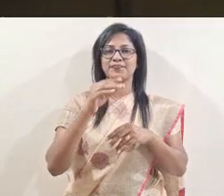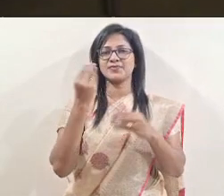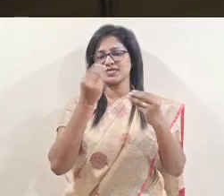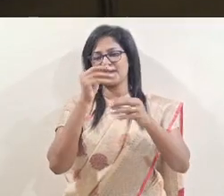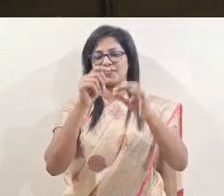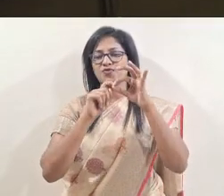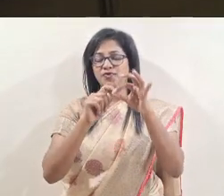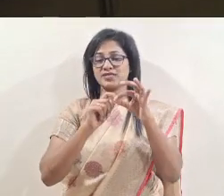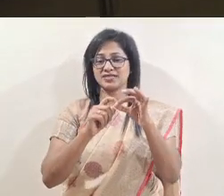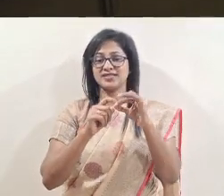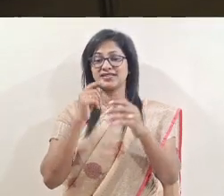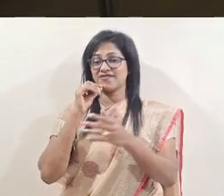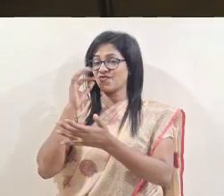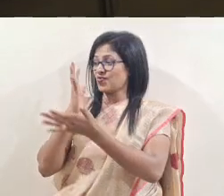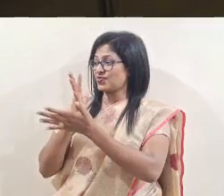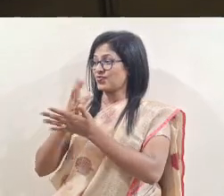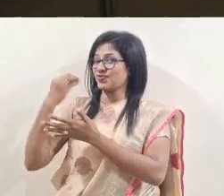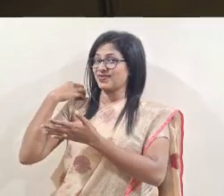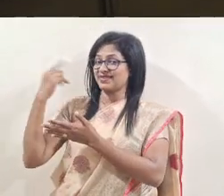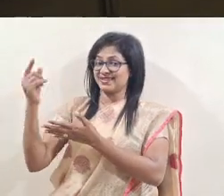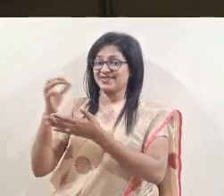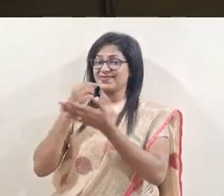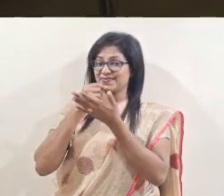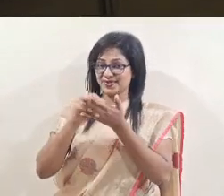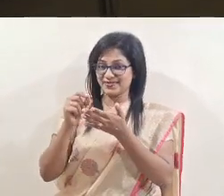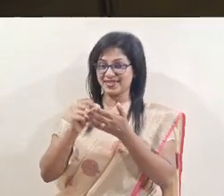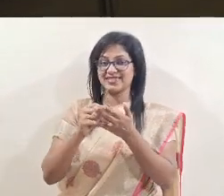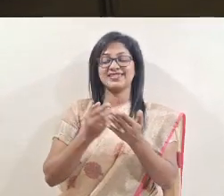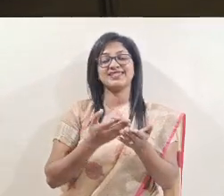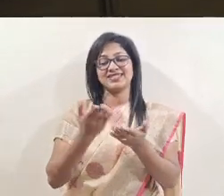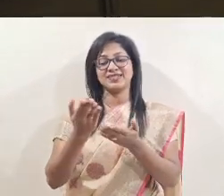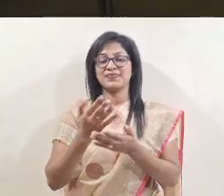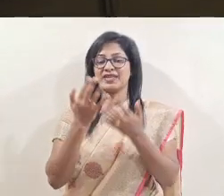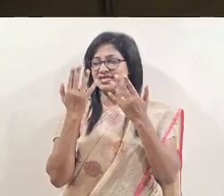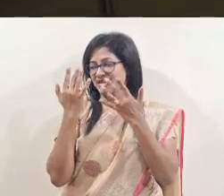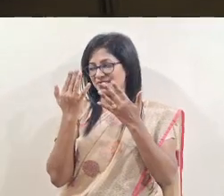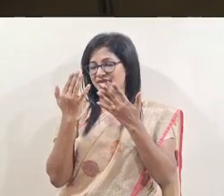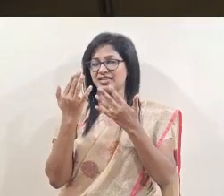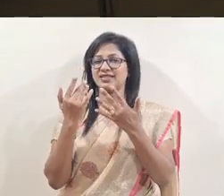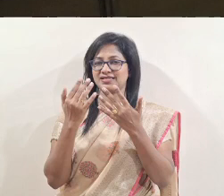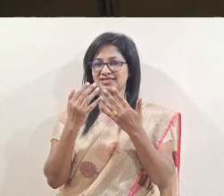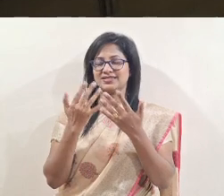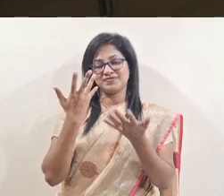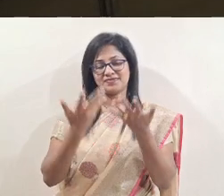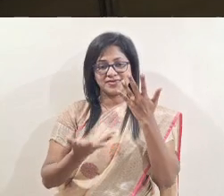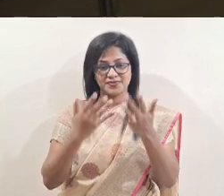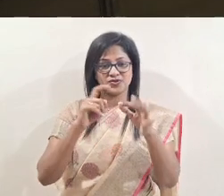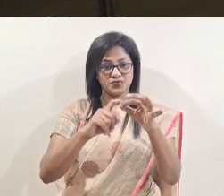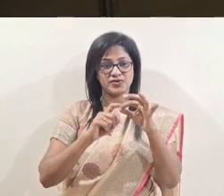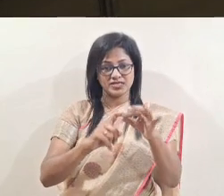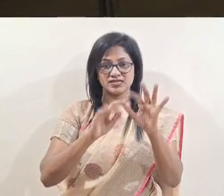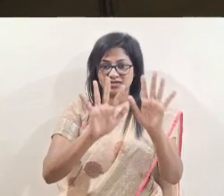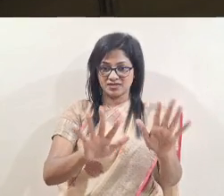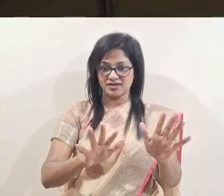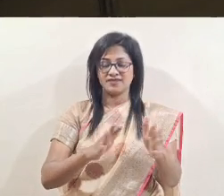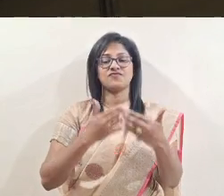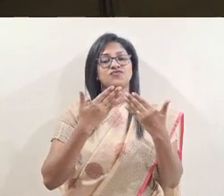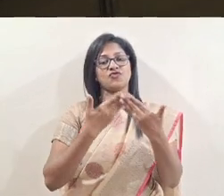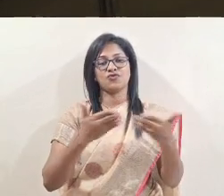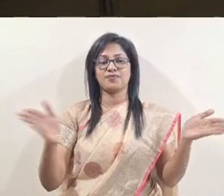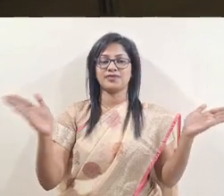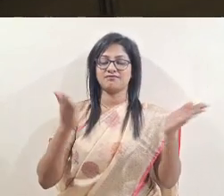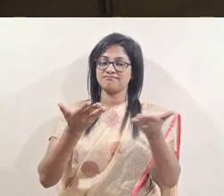authority permits me to go for at least another 10 minutes. In case you have any questions, I open the floor